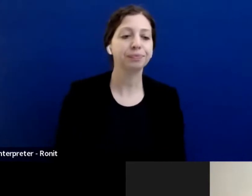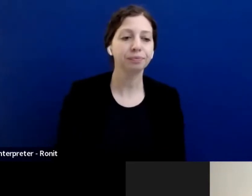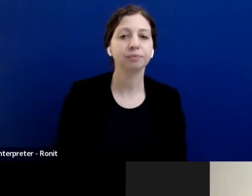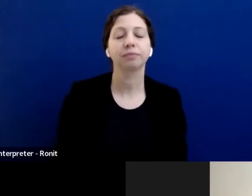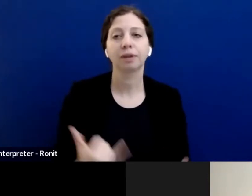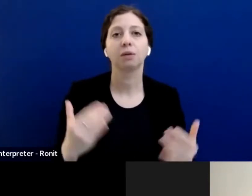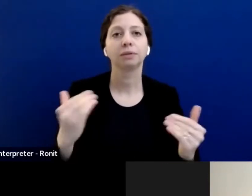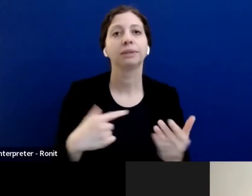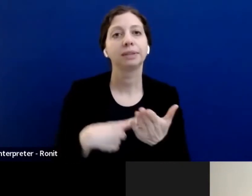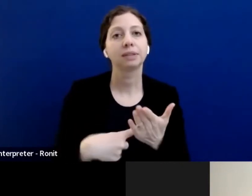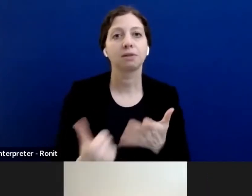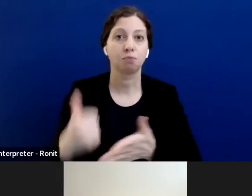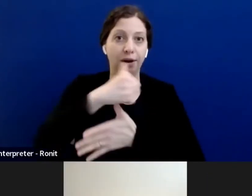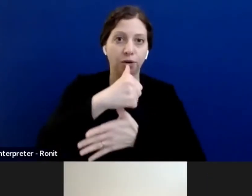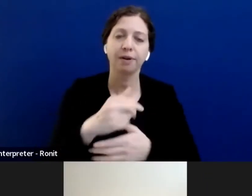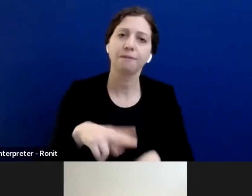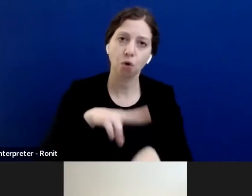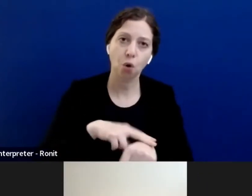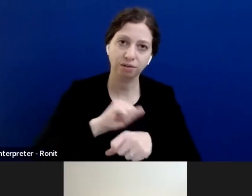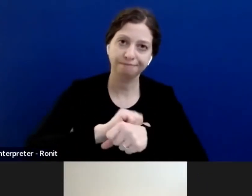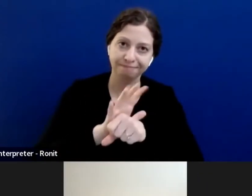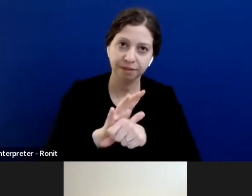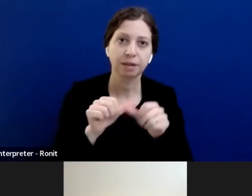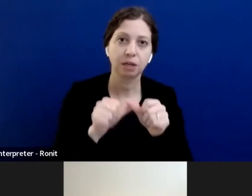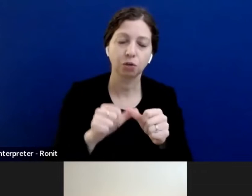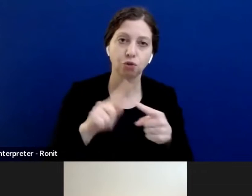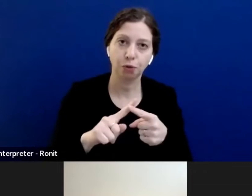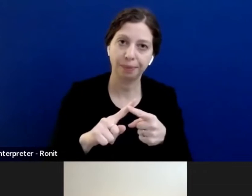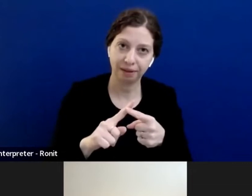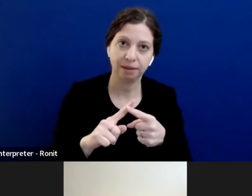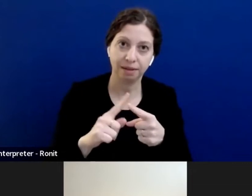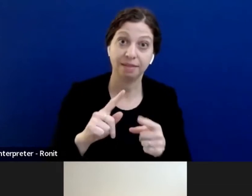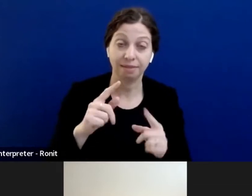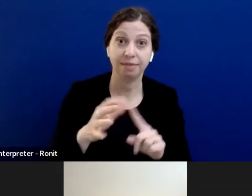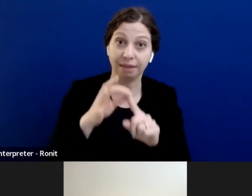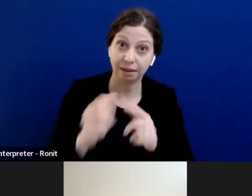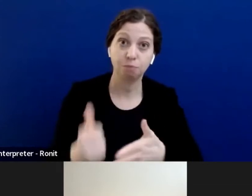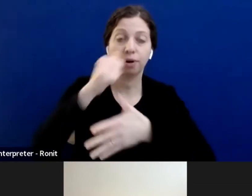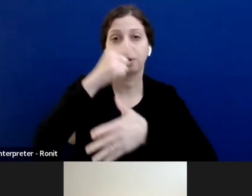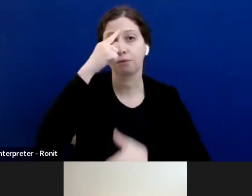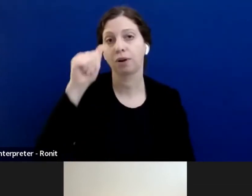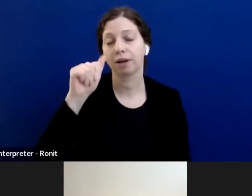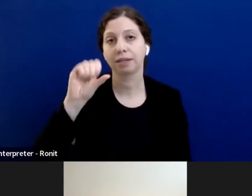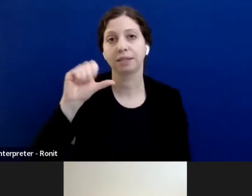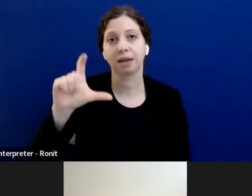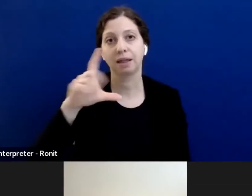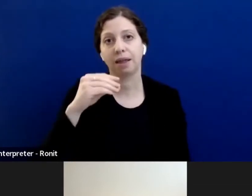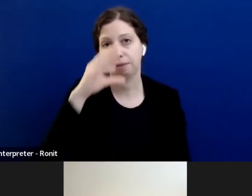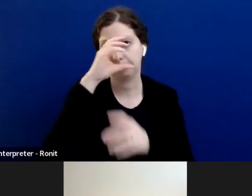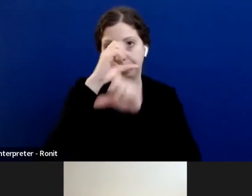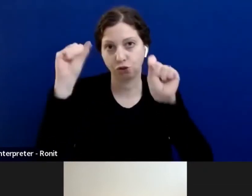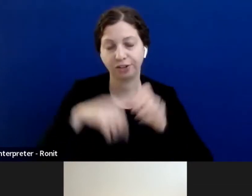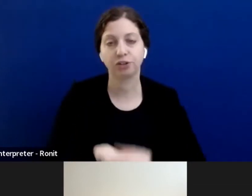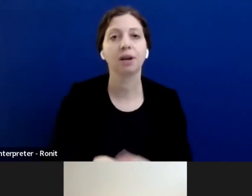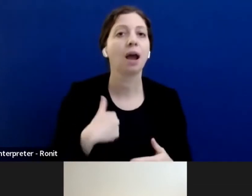priorities. Of course, COVID-19 continues to be the priority for ACL and the administration. I know I